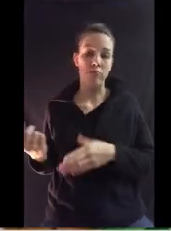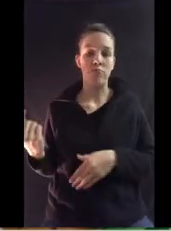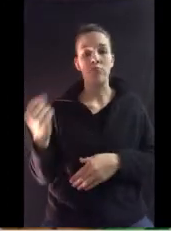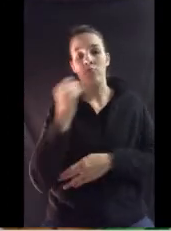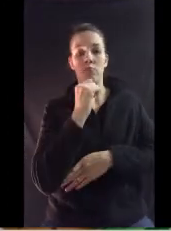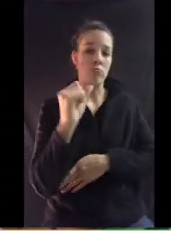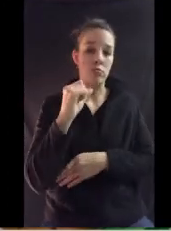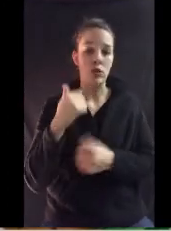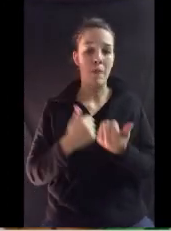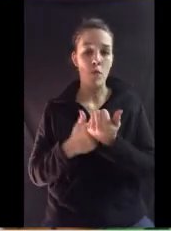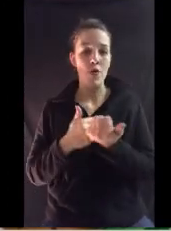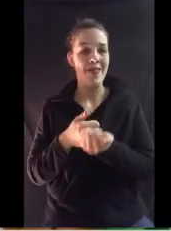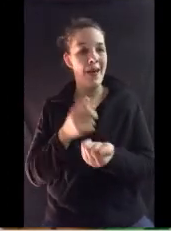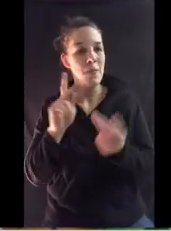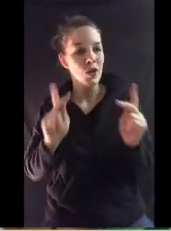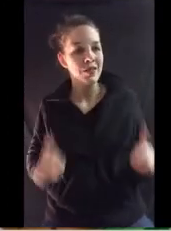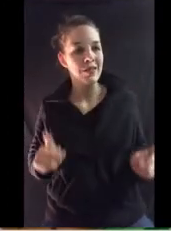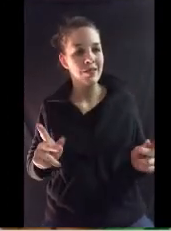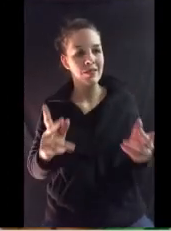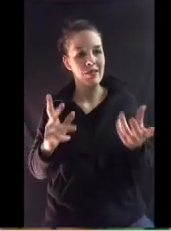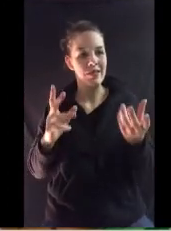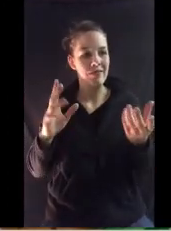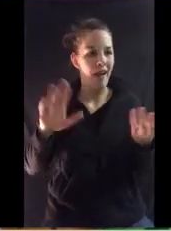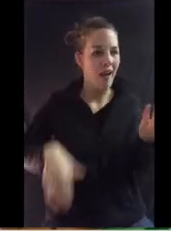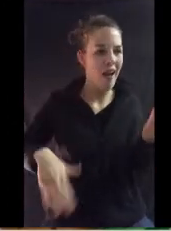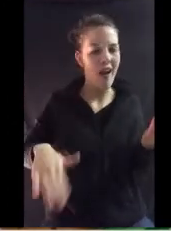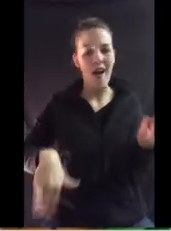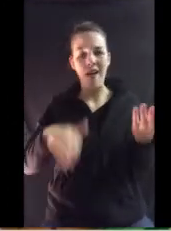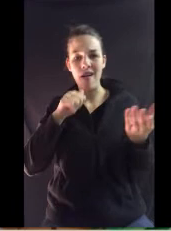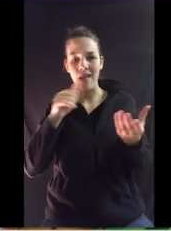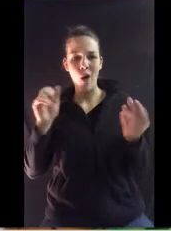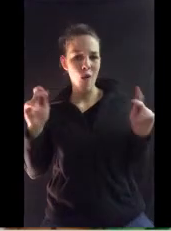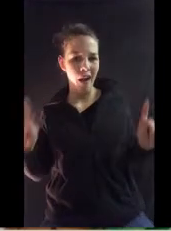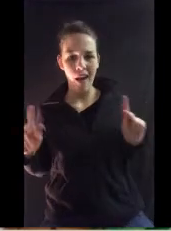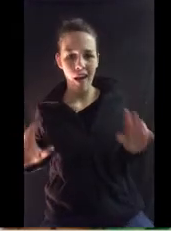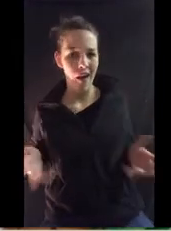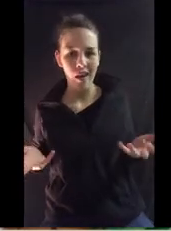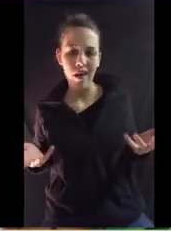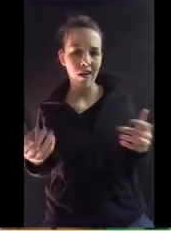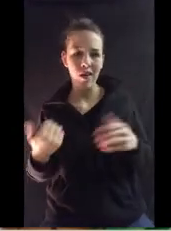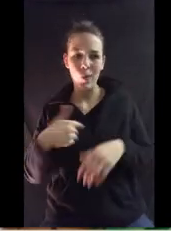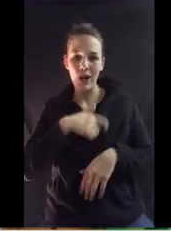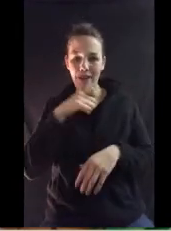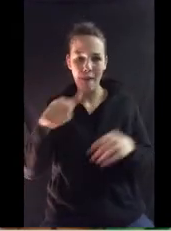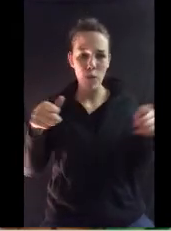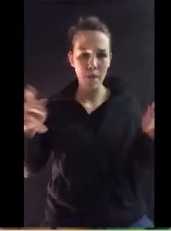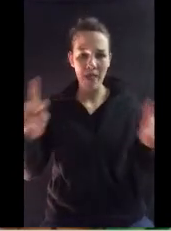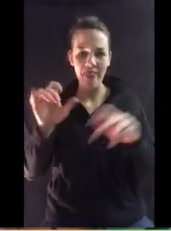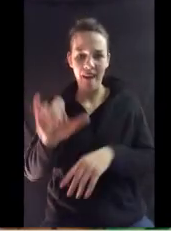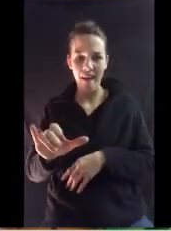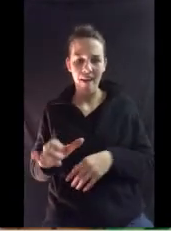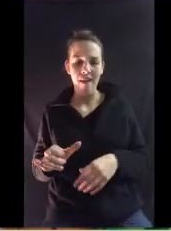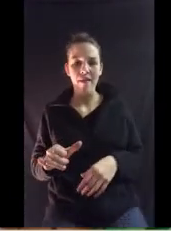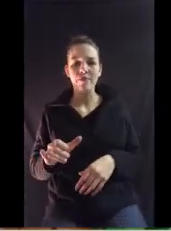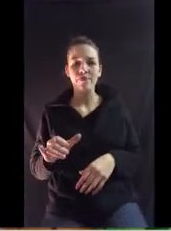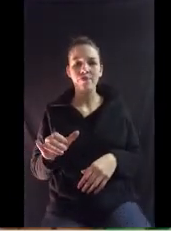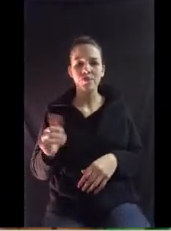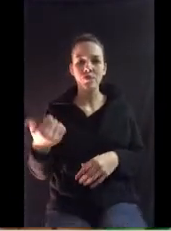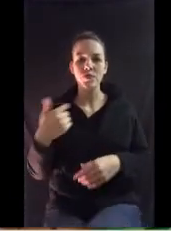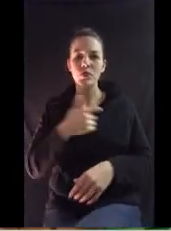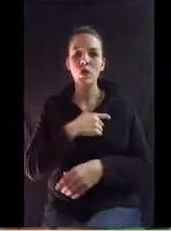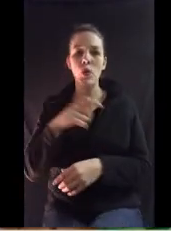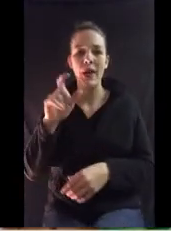help or step in and support that person who's being bullied and say, hey, this is not okay what you're doing, and we're not going to allow